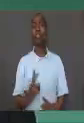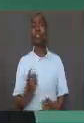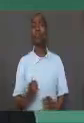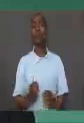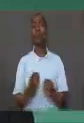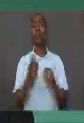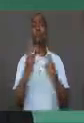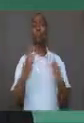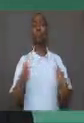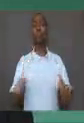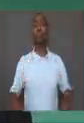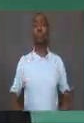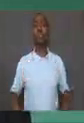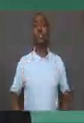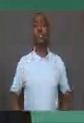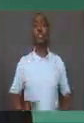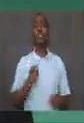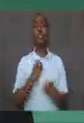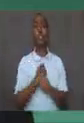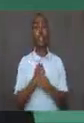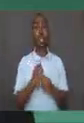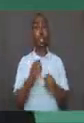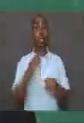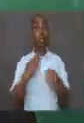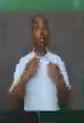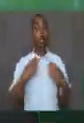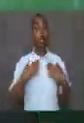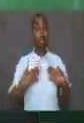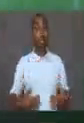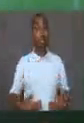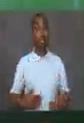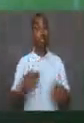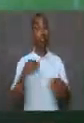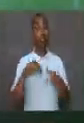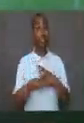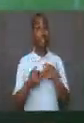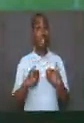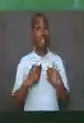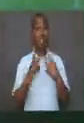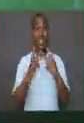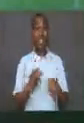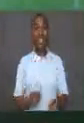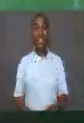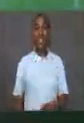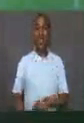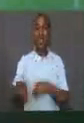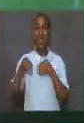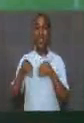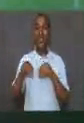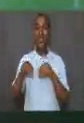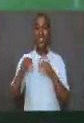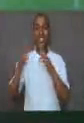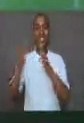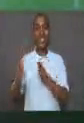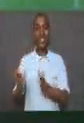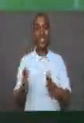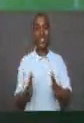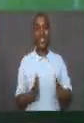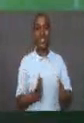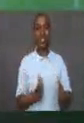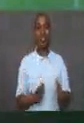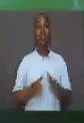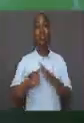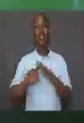functions the kidneys have within the human body. Students, if you are prepared, then we